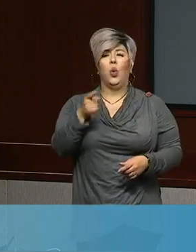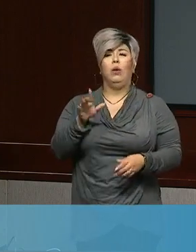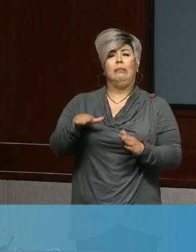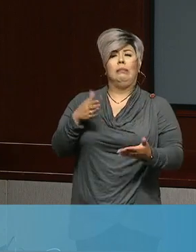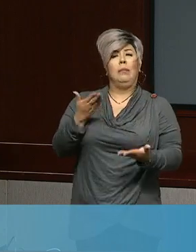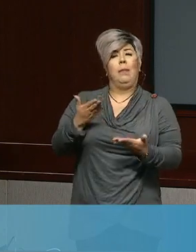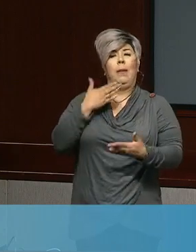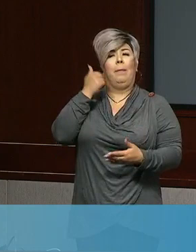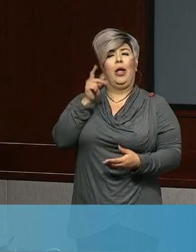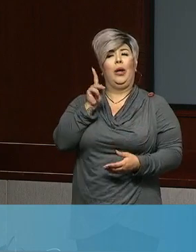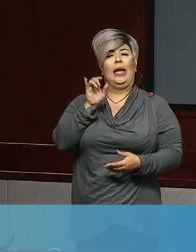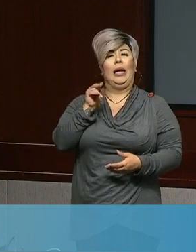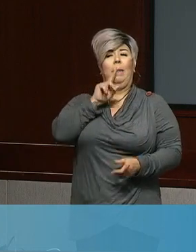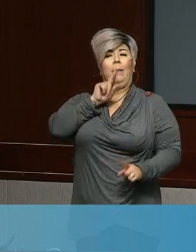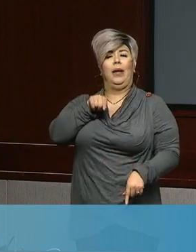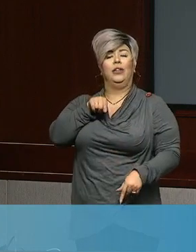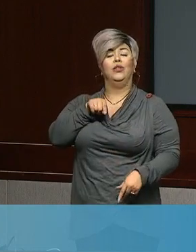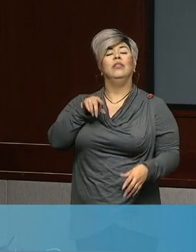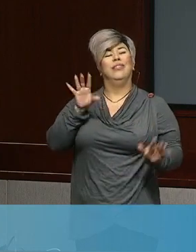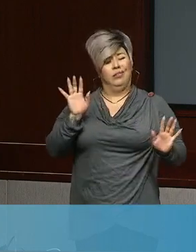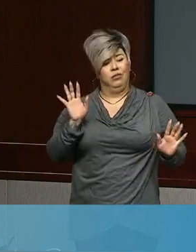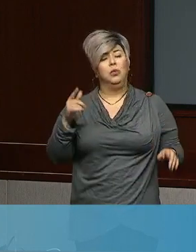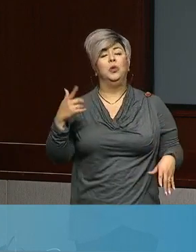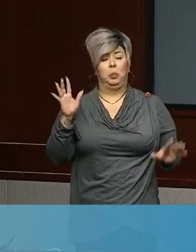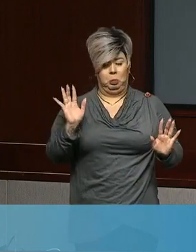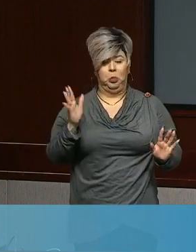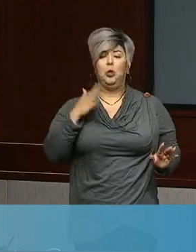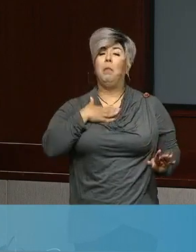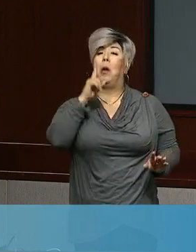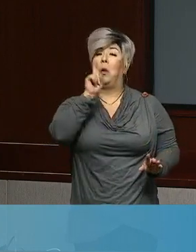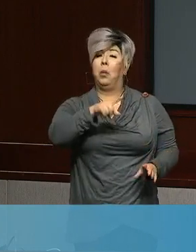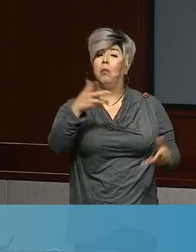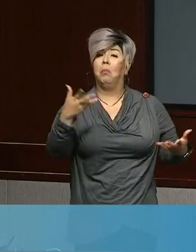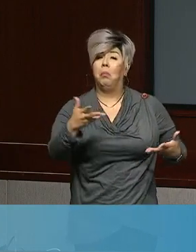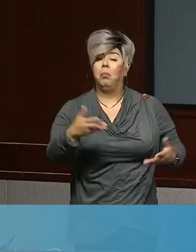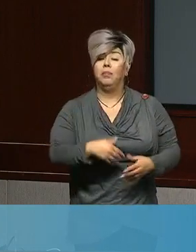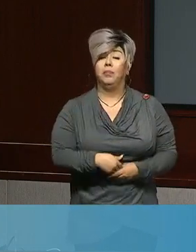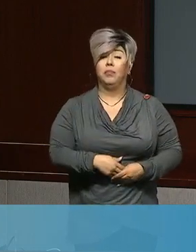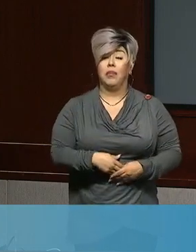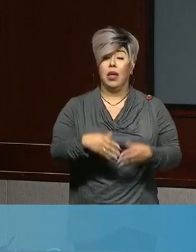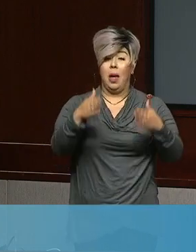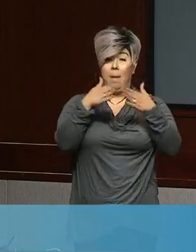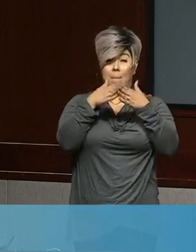lead epidemiologist. So we're wondering, is Public Health